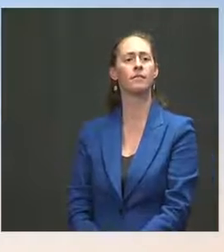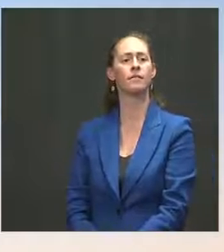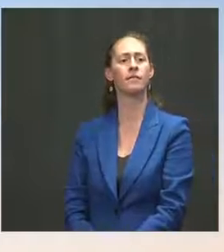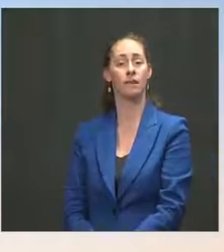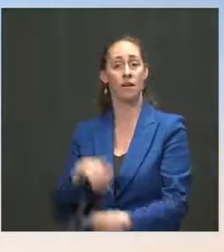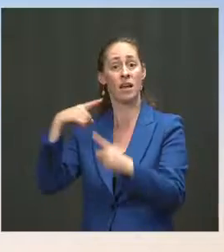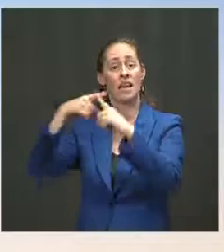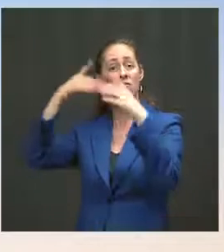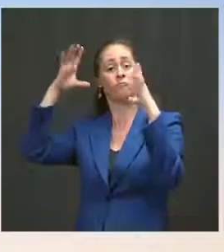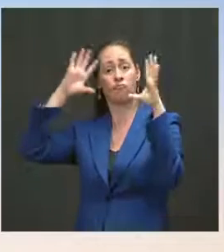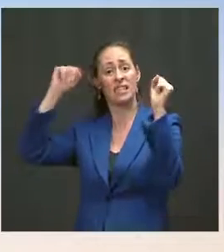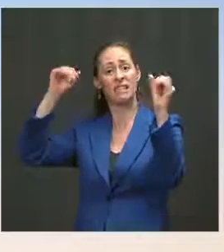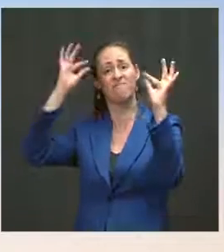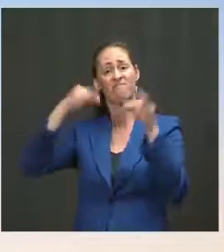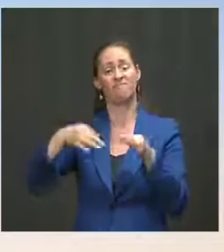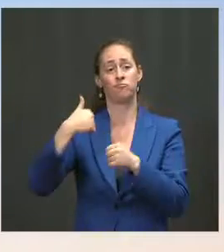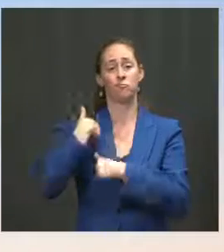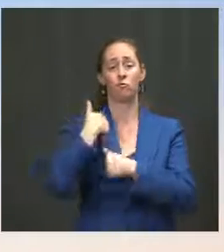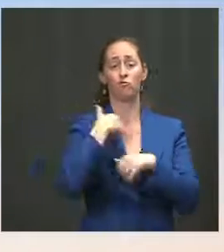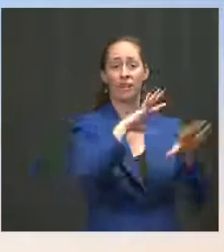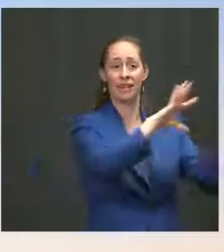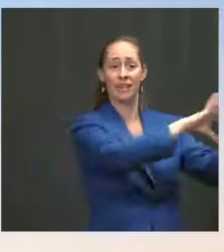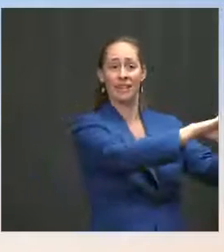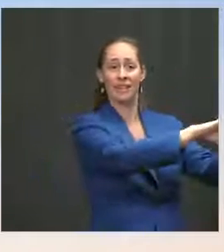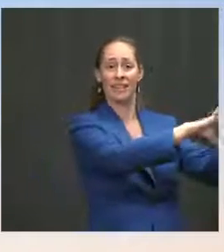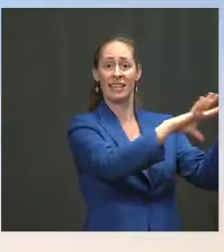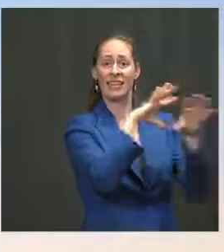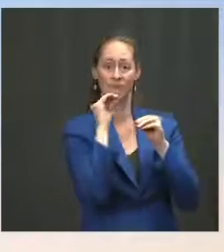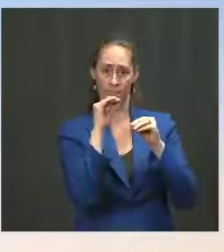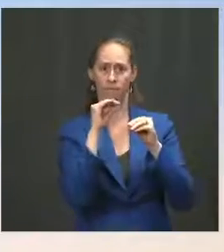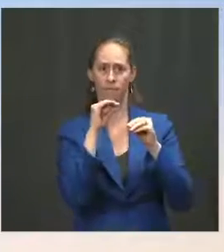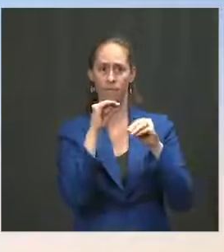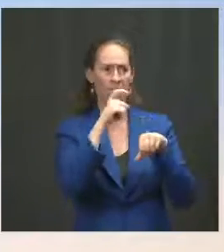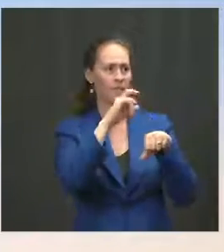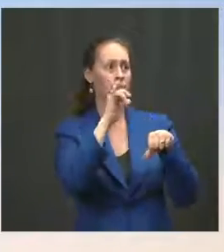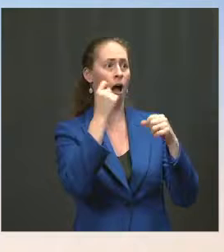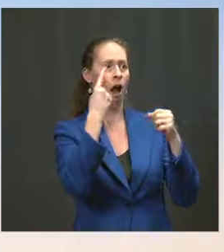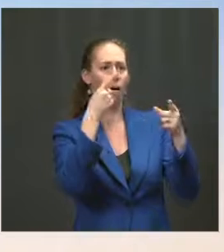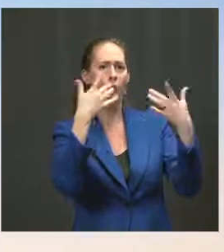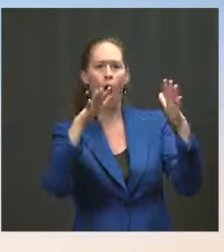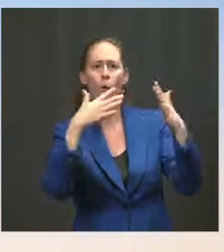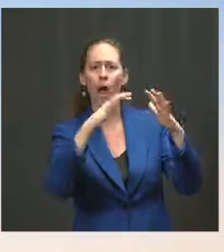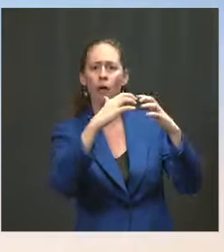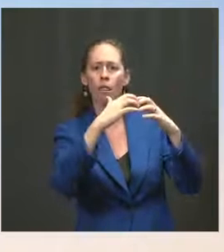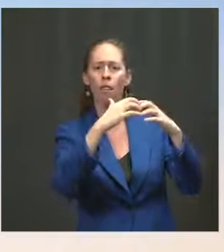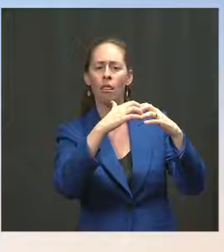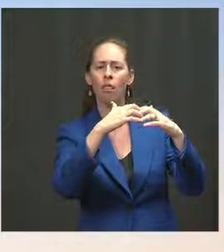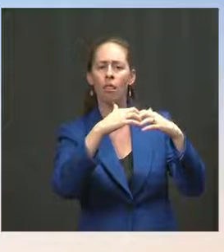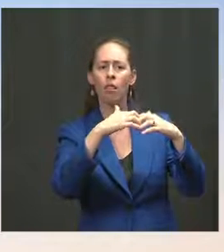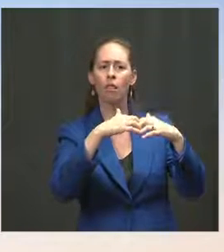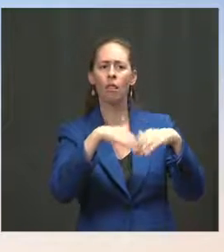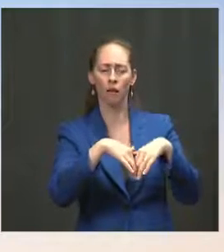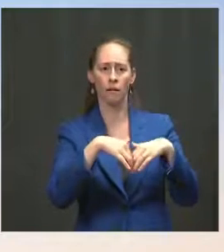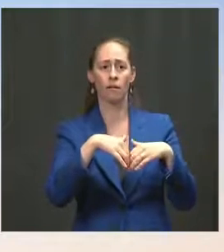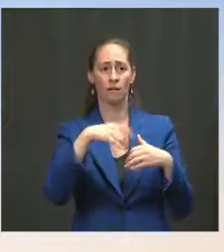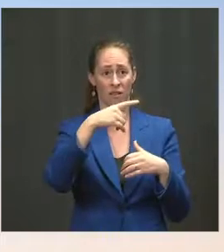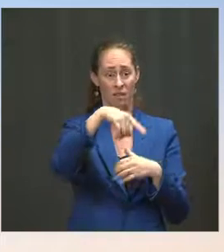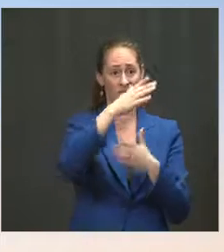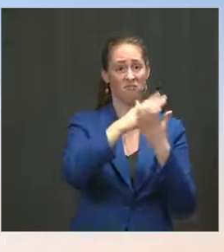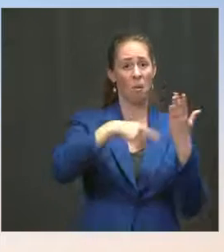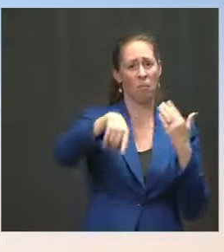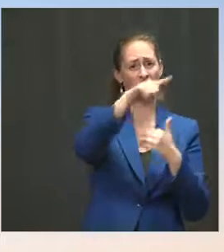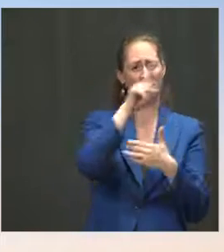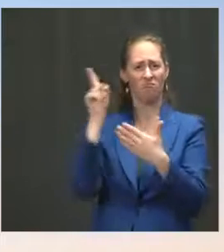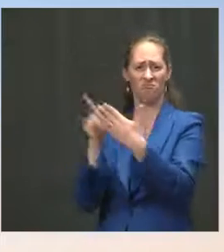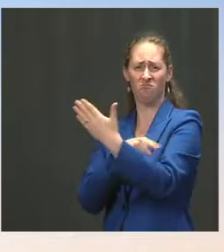reaction to those critics who criticize the president's plans for Afghanistan? I think our reaction